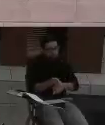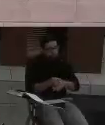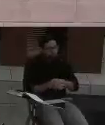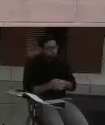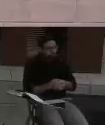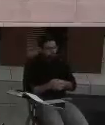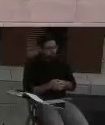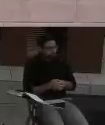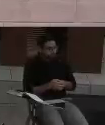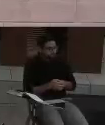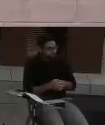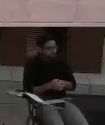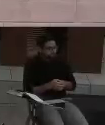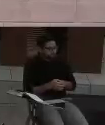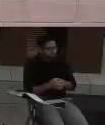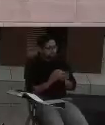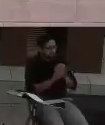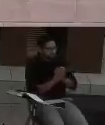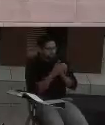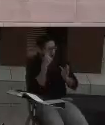those who persecute you."